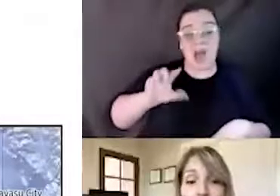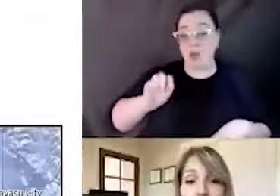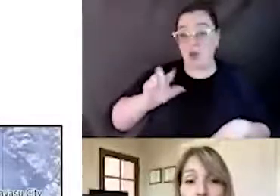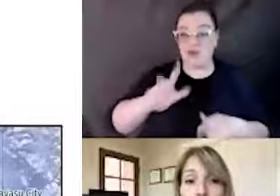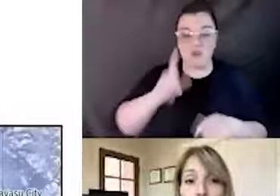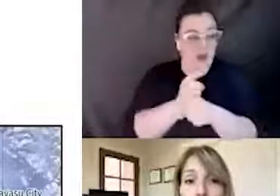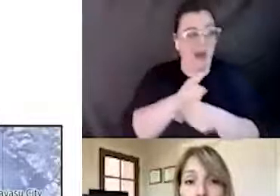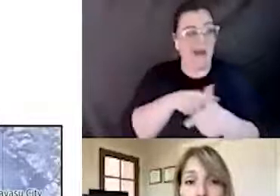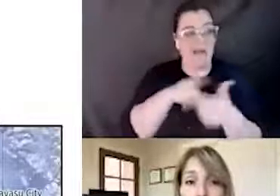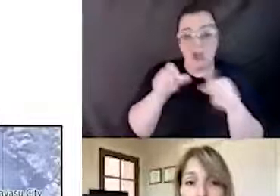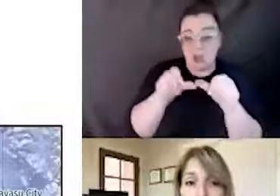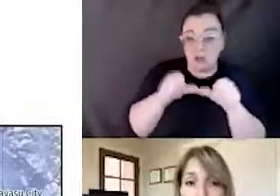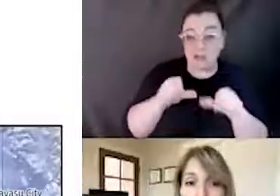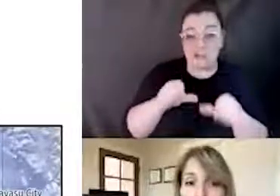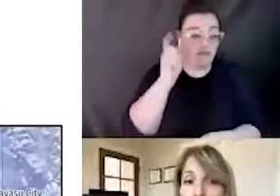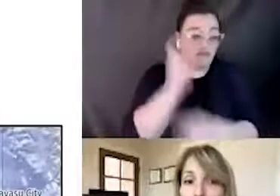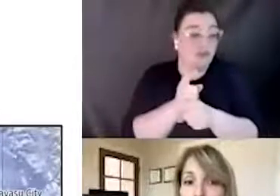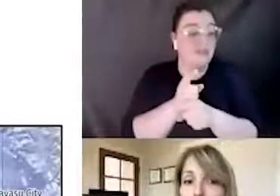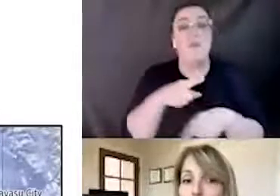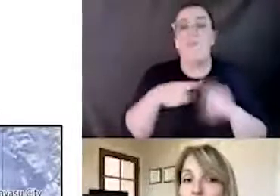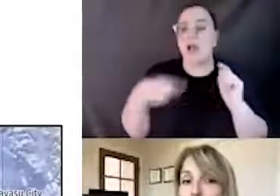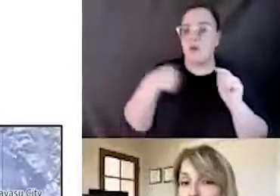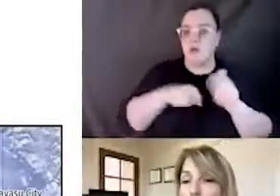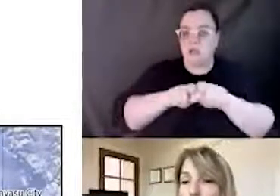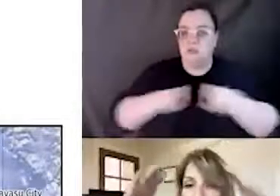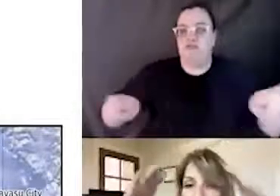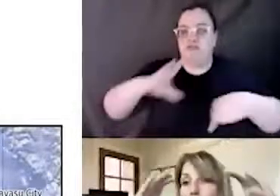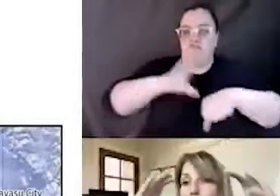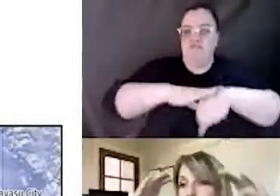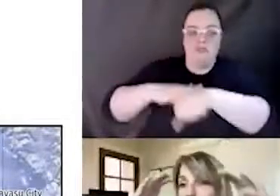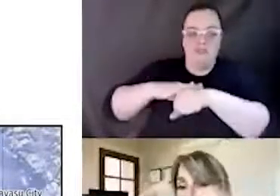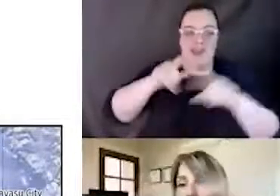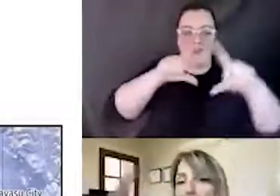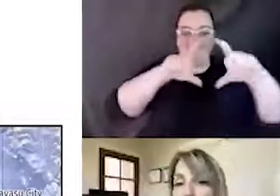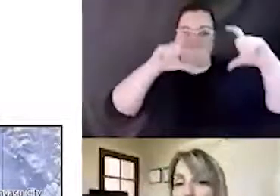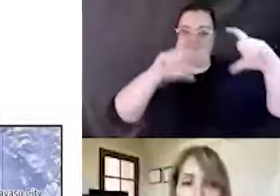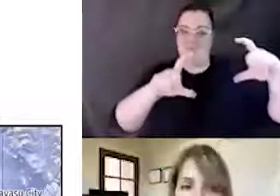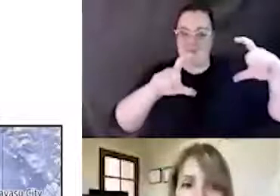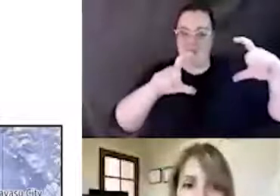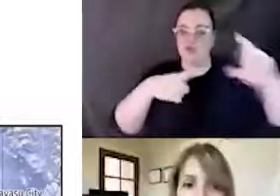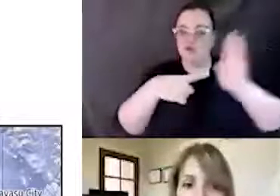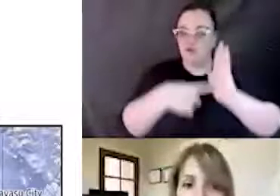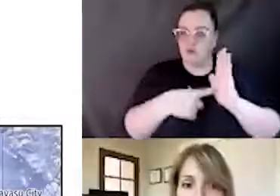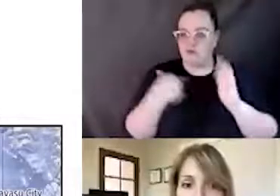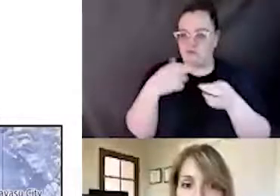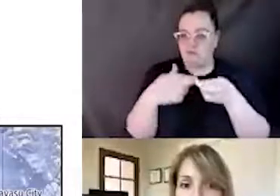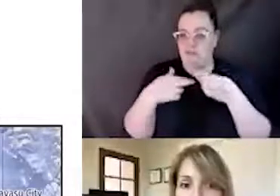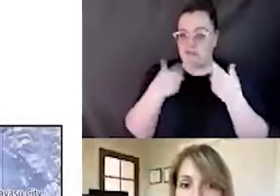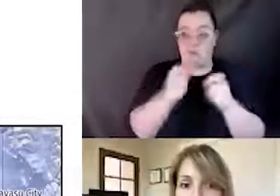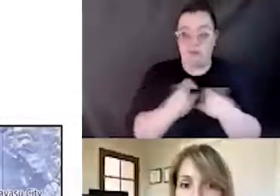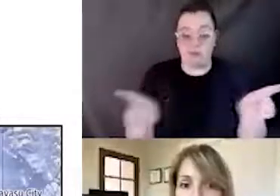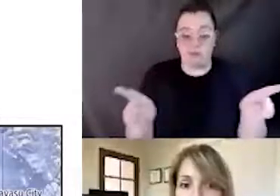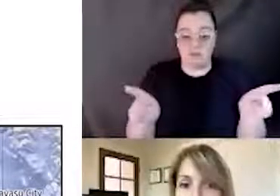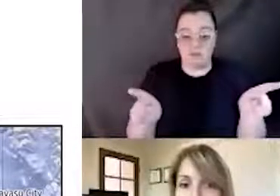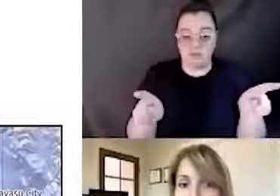see from these alerting polygons here, again, this basically describes the region where we send out an alert to. And we alert within